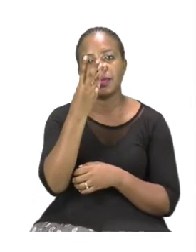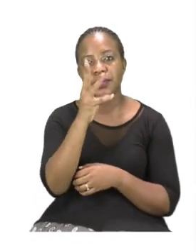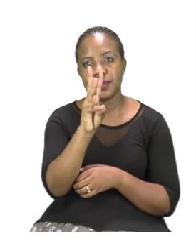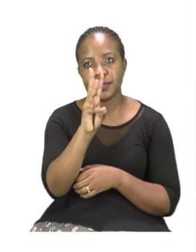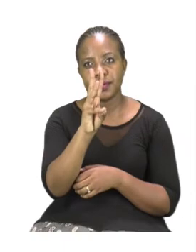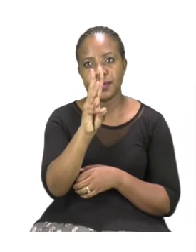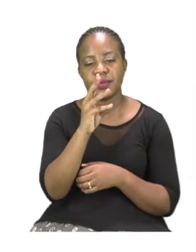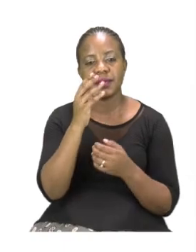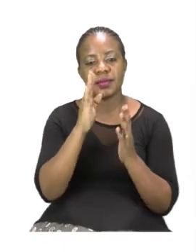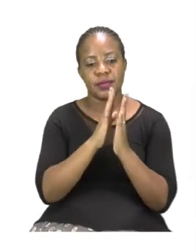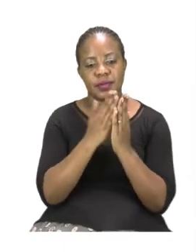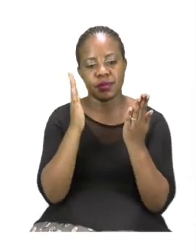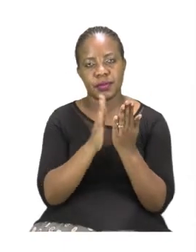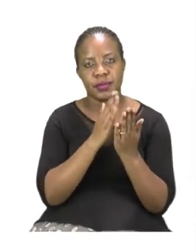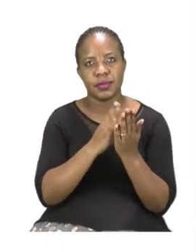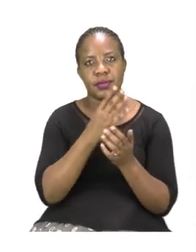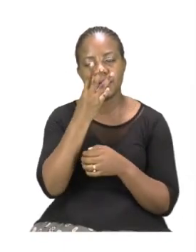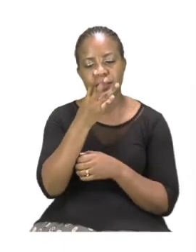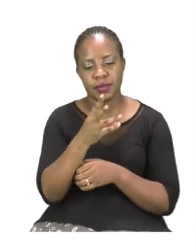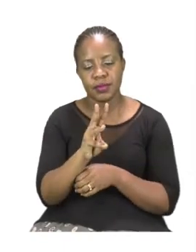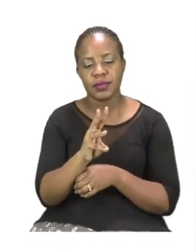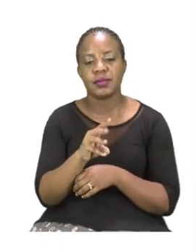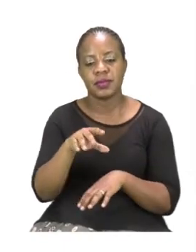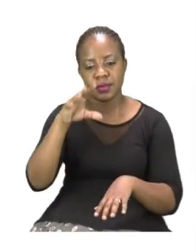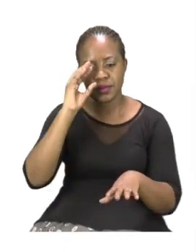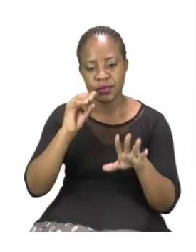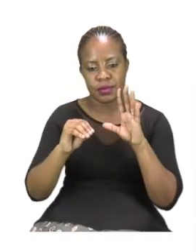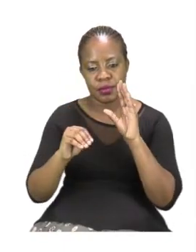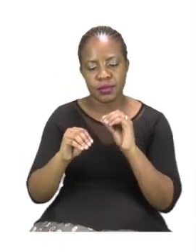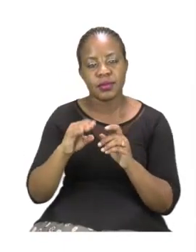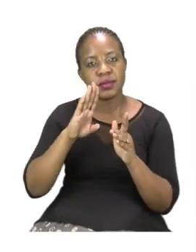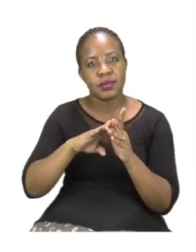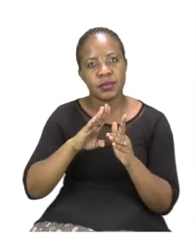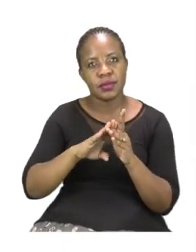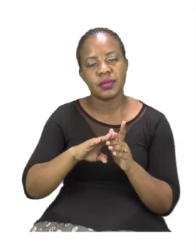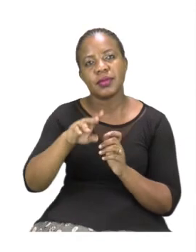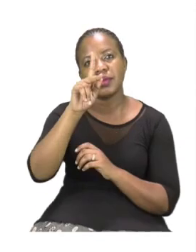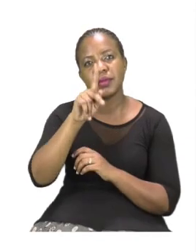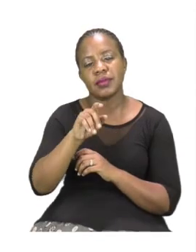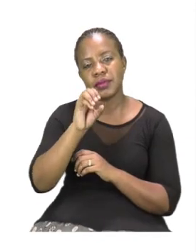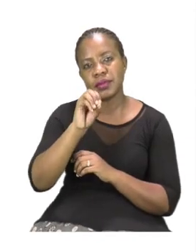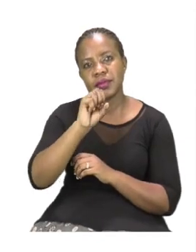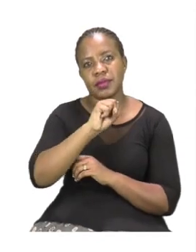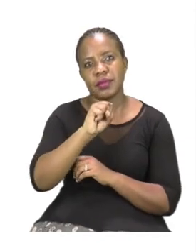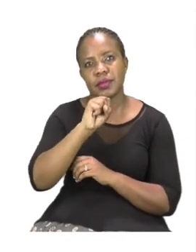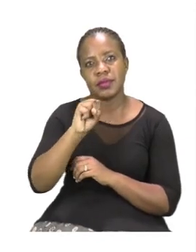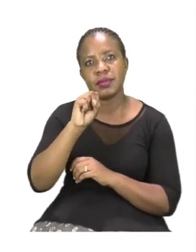On page 6, we are going to be talking about possessive